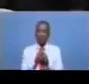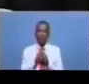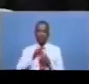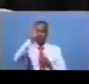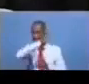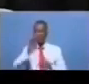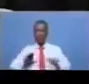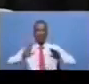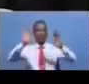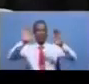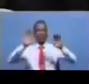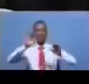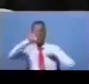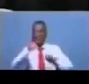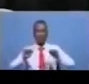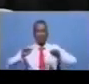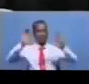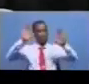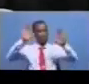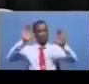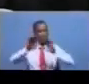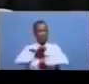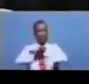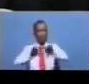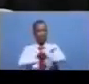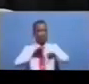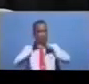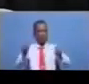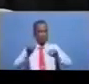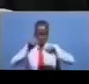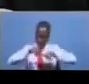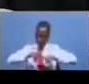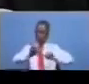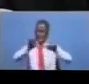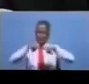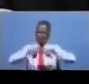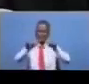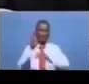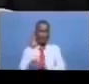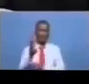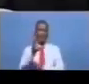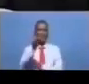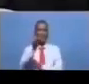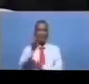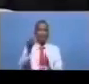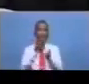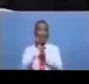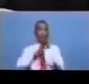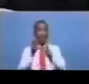up, we are not giving in, and we are doing this for God and country. We are doing this on behalf of the over 30 million